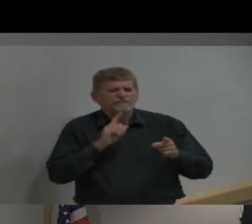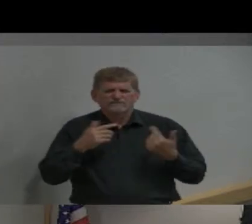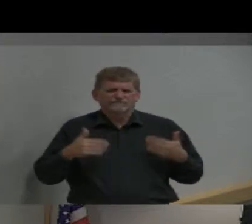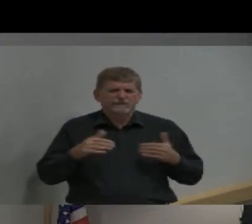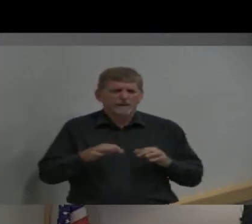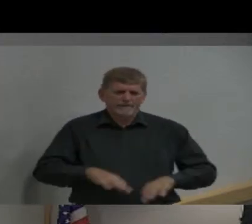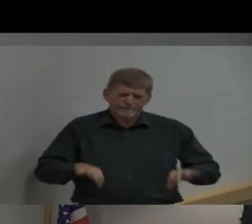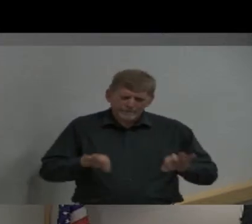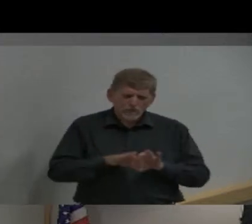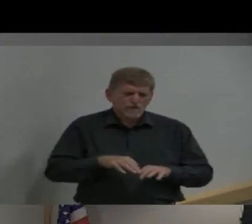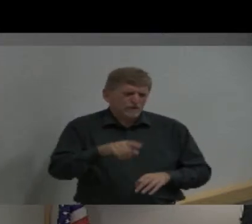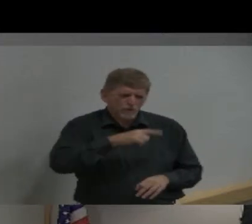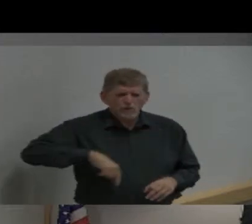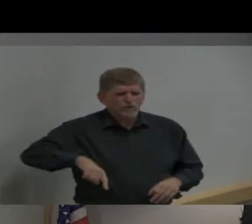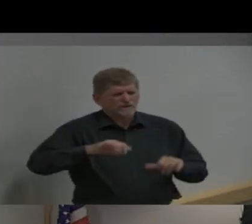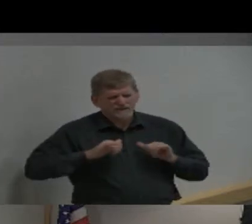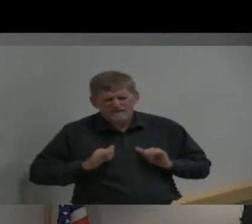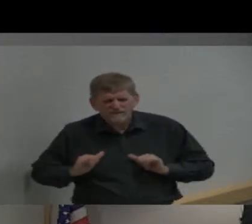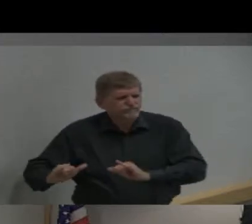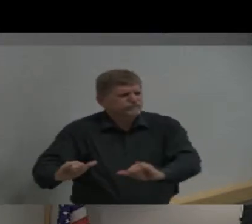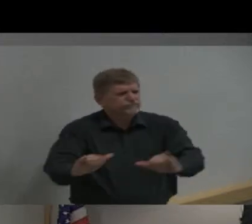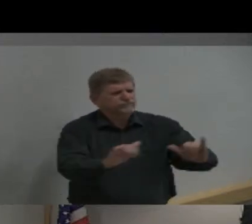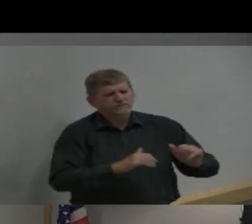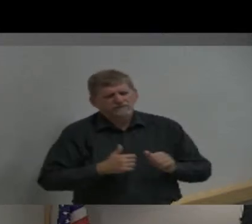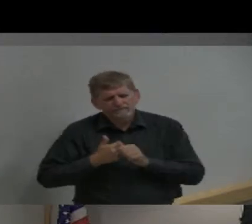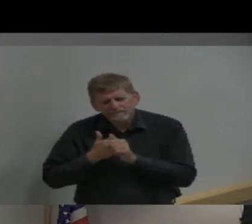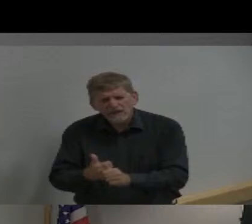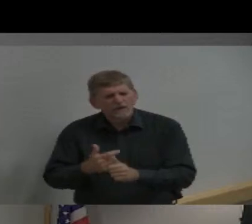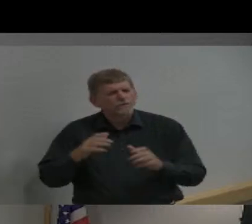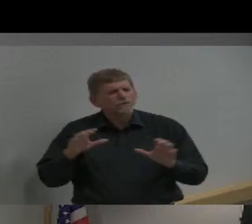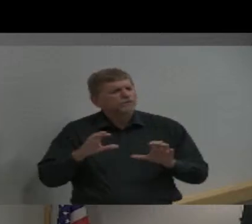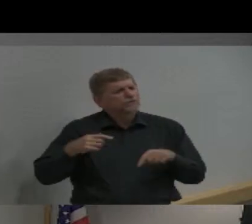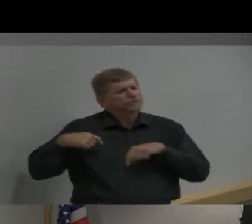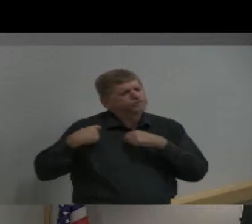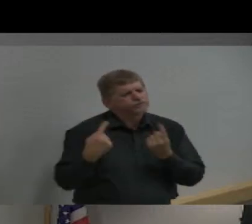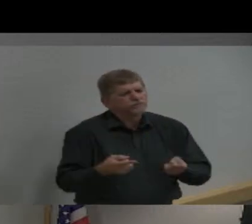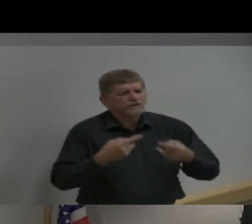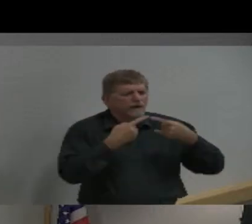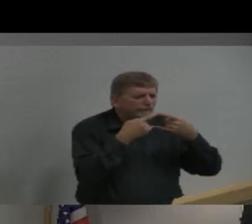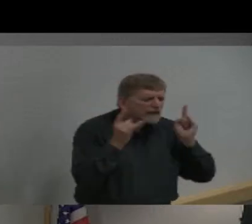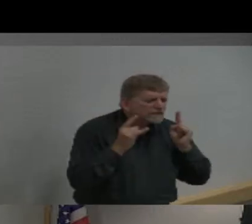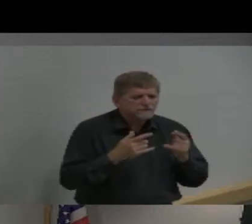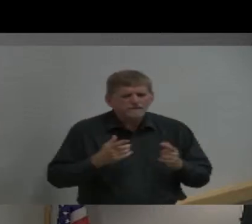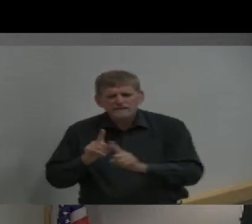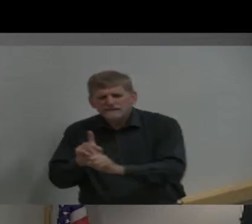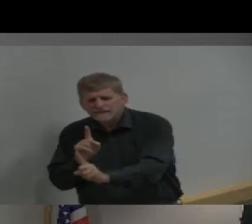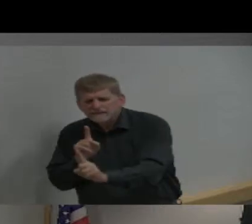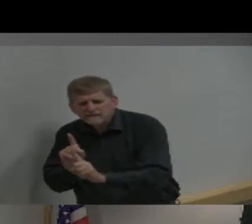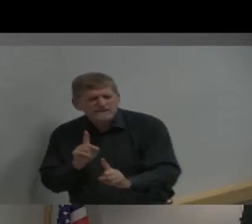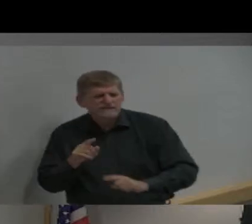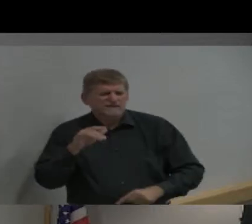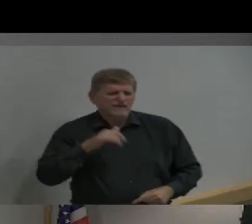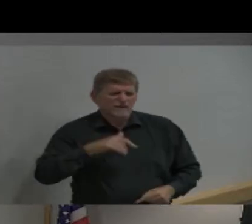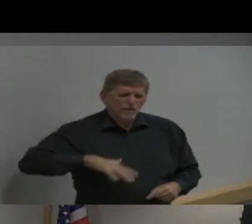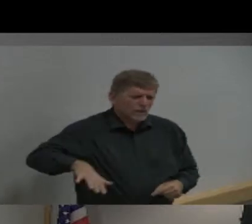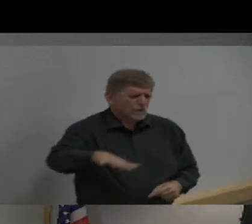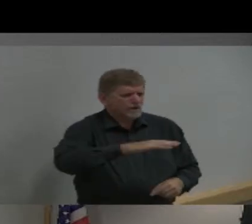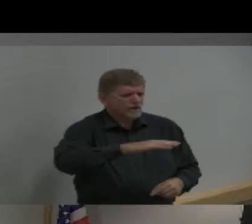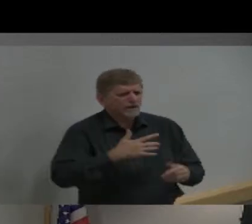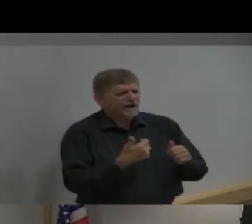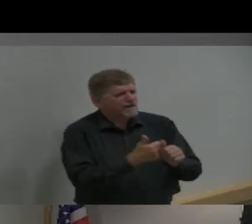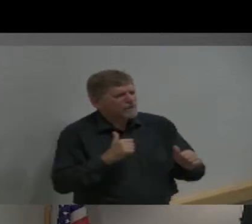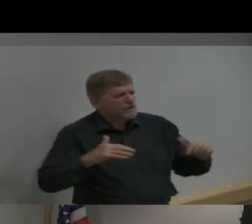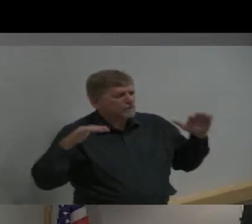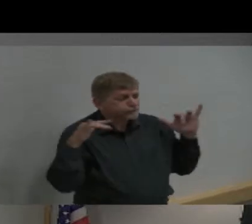things we've been talking about now for months, and wearing those face coverings and social distancing and trying to avoid crowds and staying home when we're sick. These